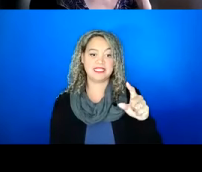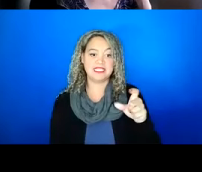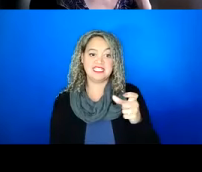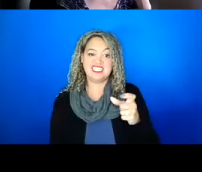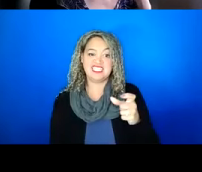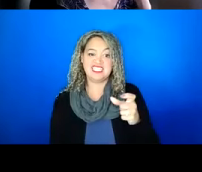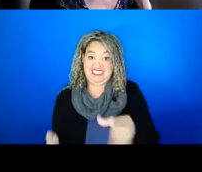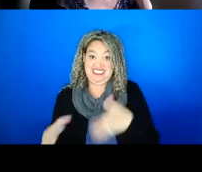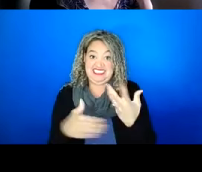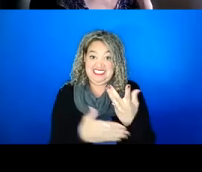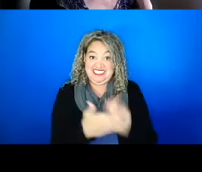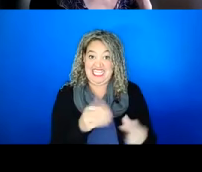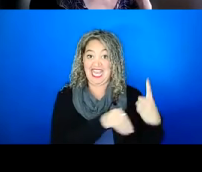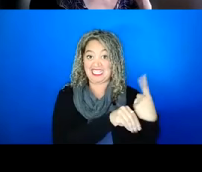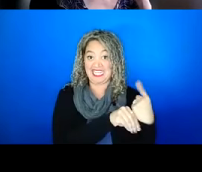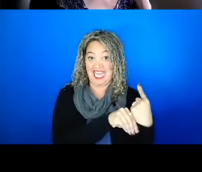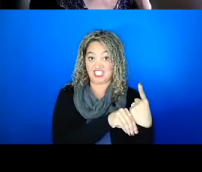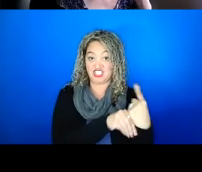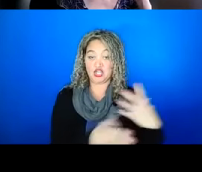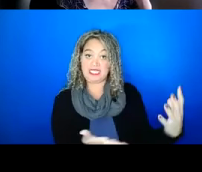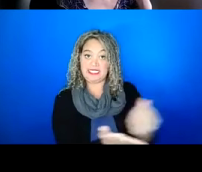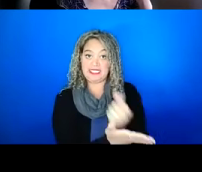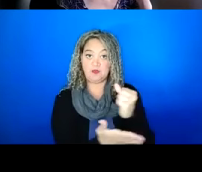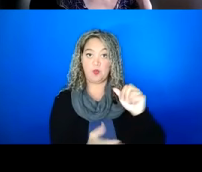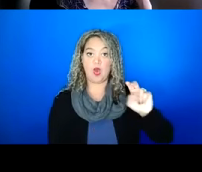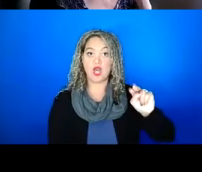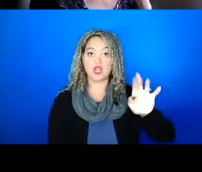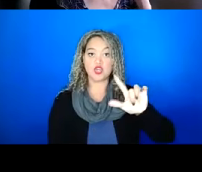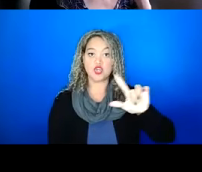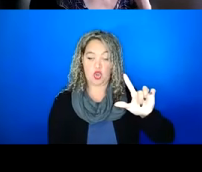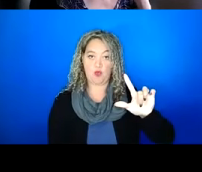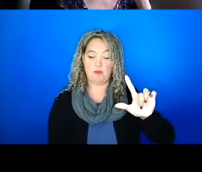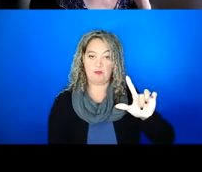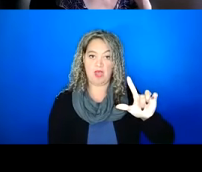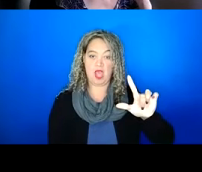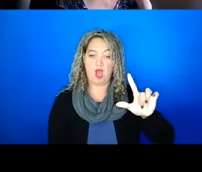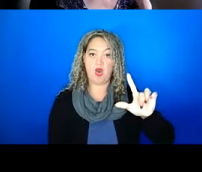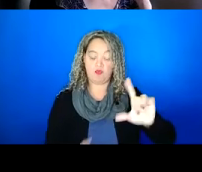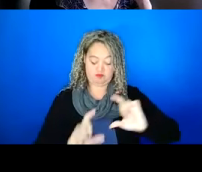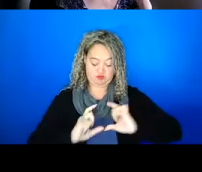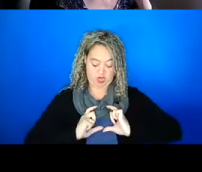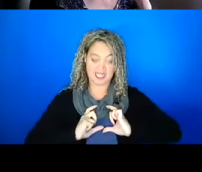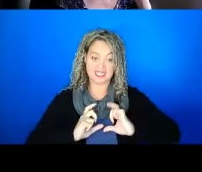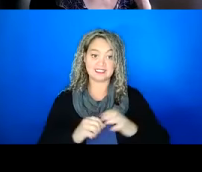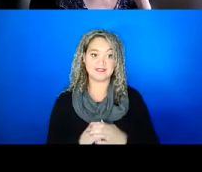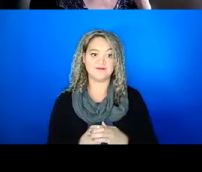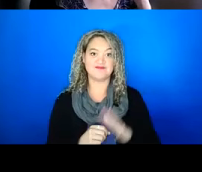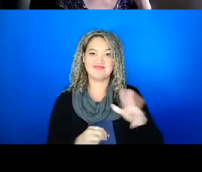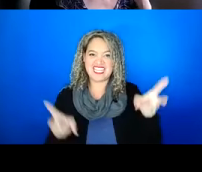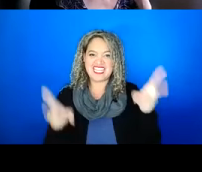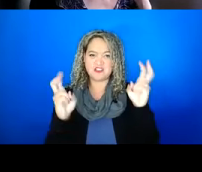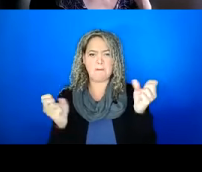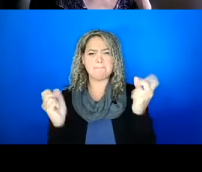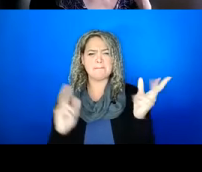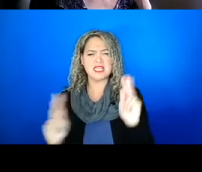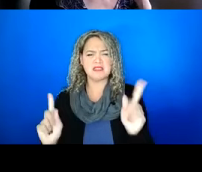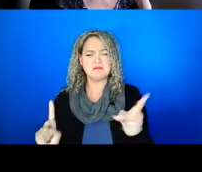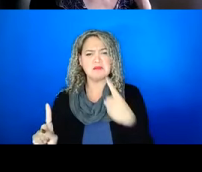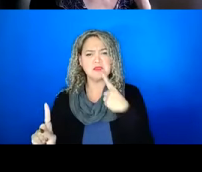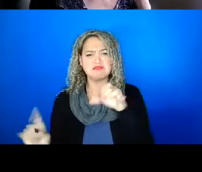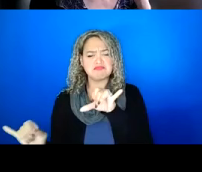Nobel Prize winner. And this is one of his quotes. There are actually a number of people who have said similar things.